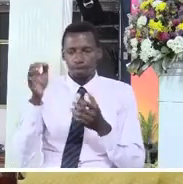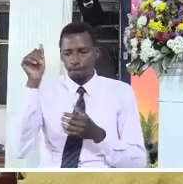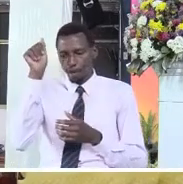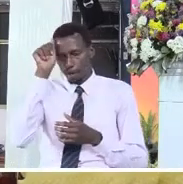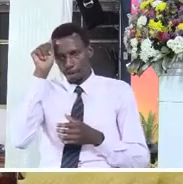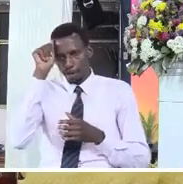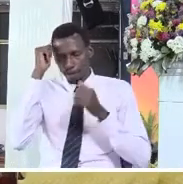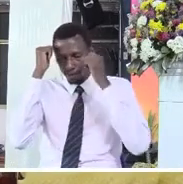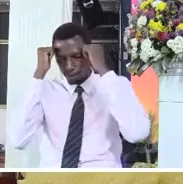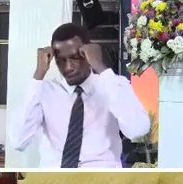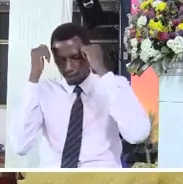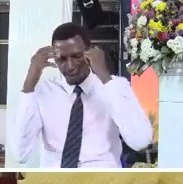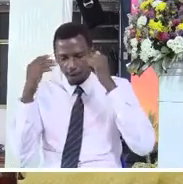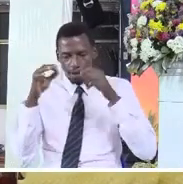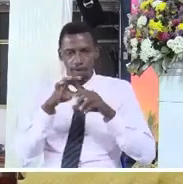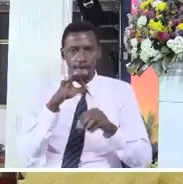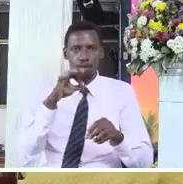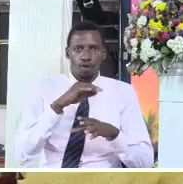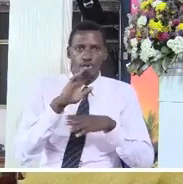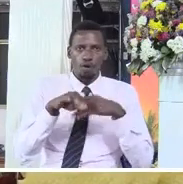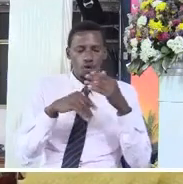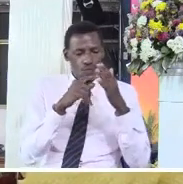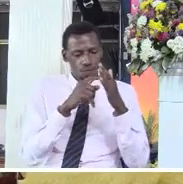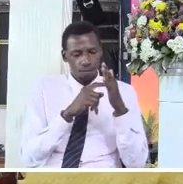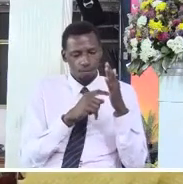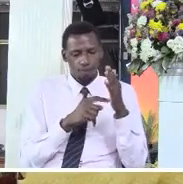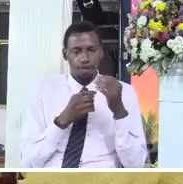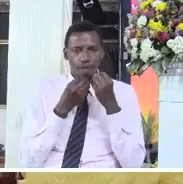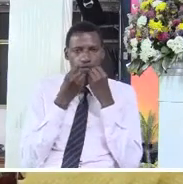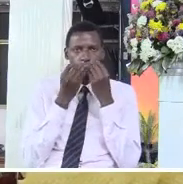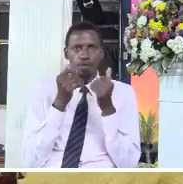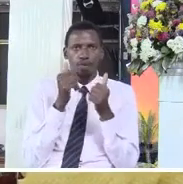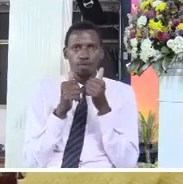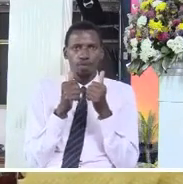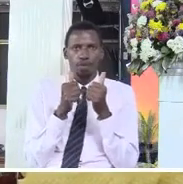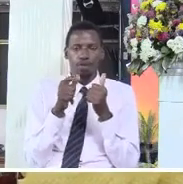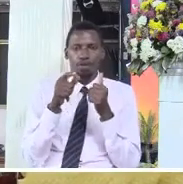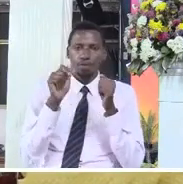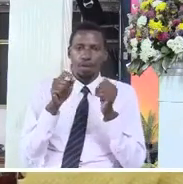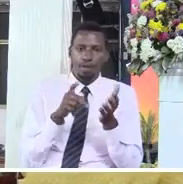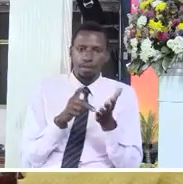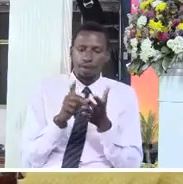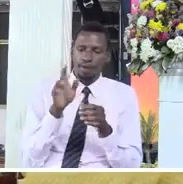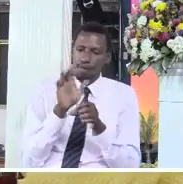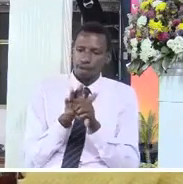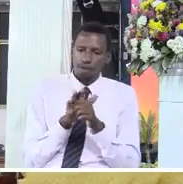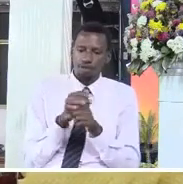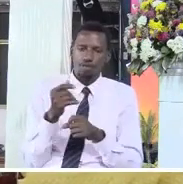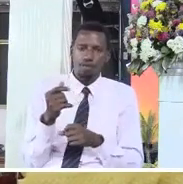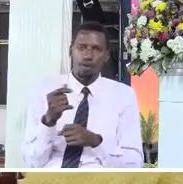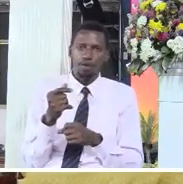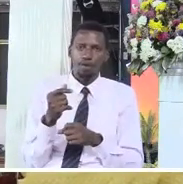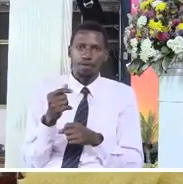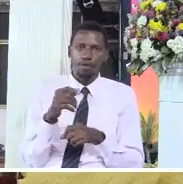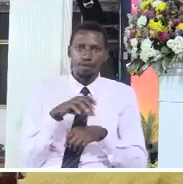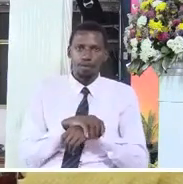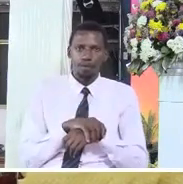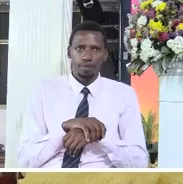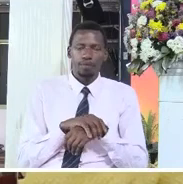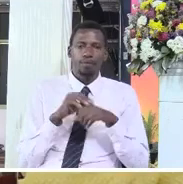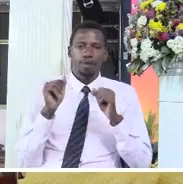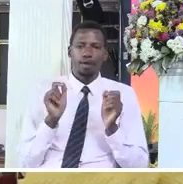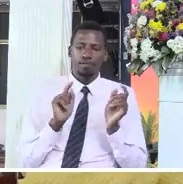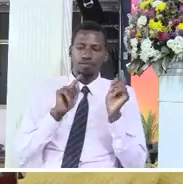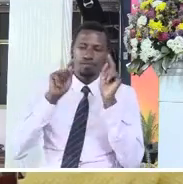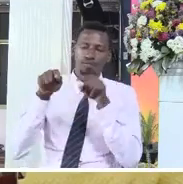spirituality. All these things, this is information that you will have paid a lot of money to acquire. You'll have attended a